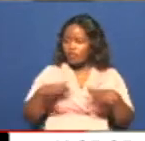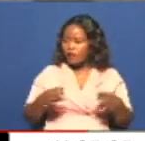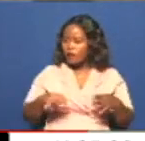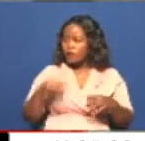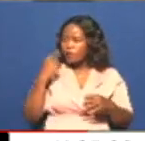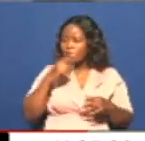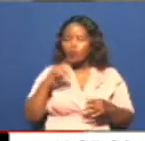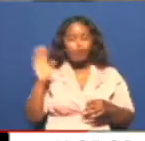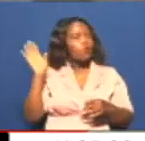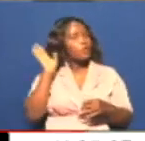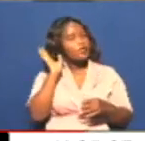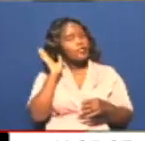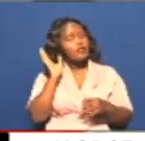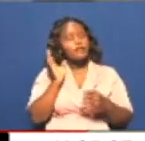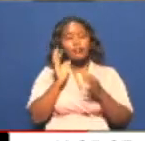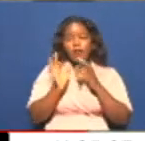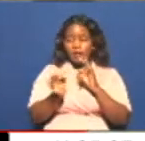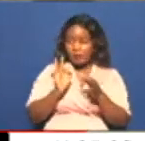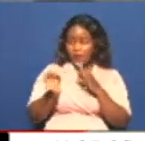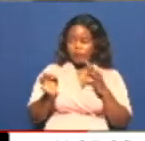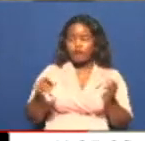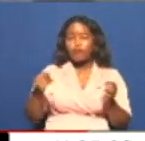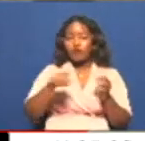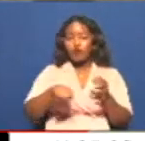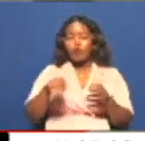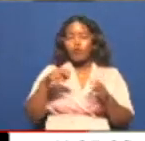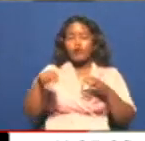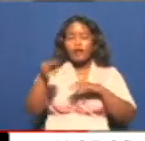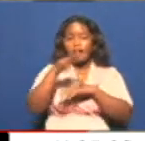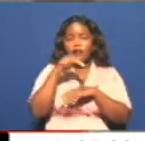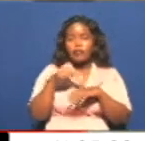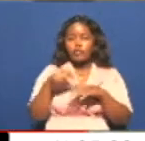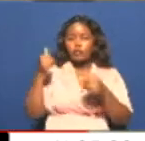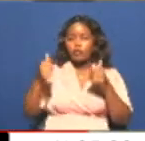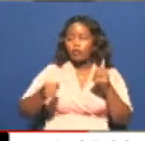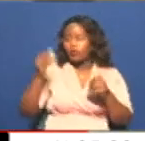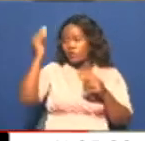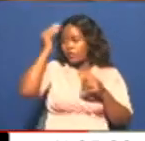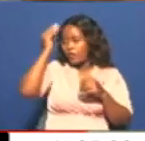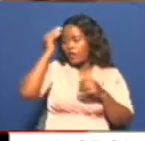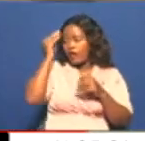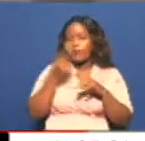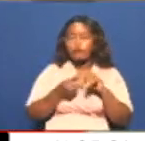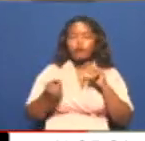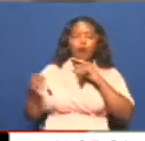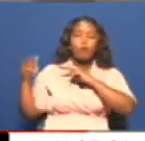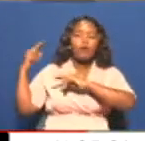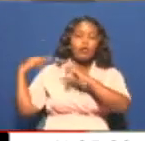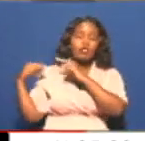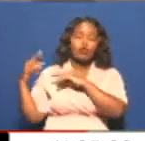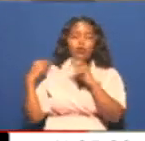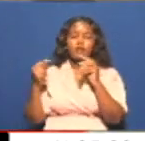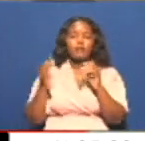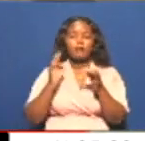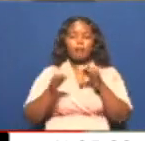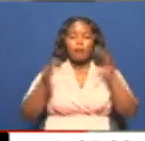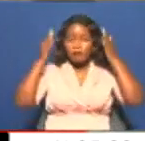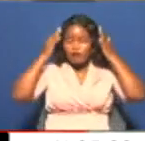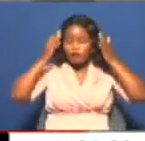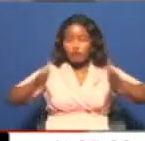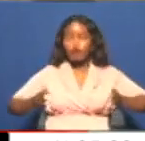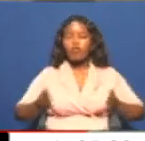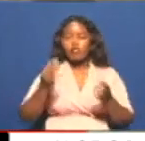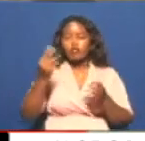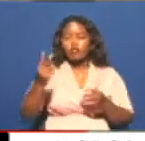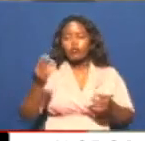So if we are a nation that learns from history, then if we look back to 2007 and how